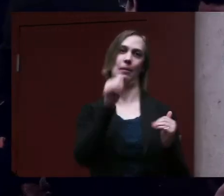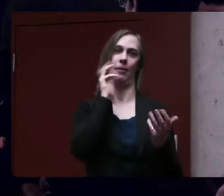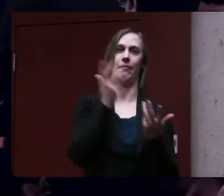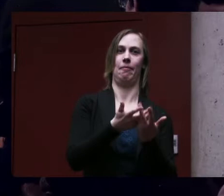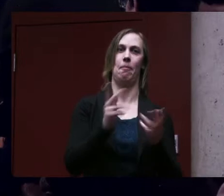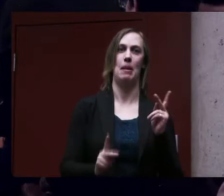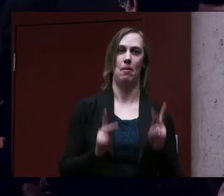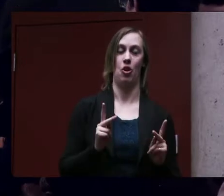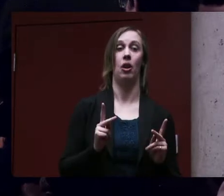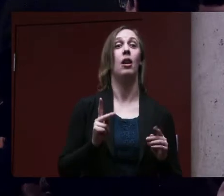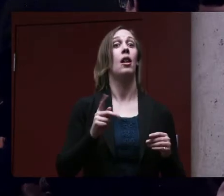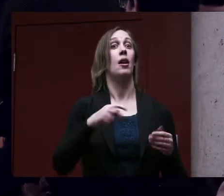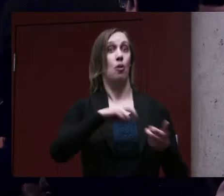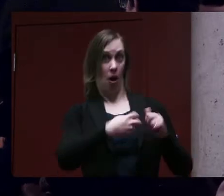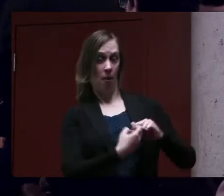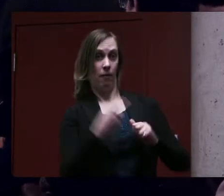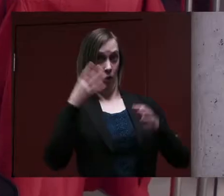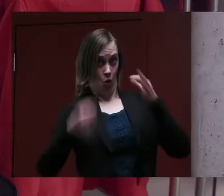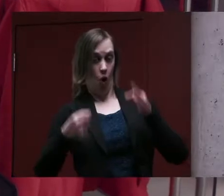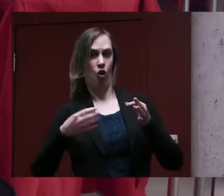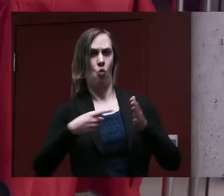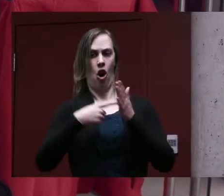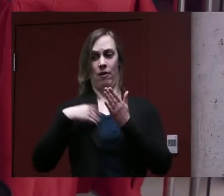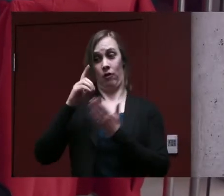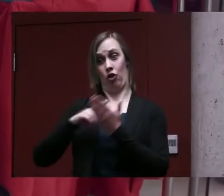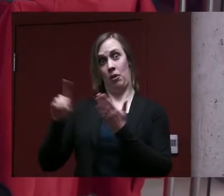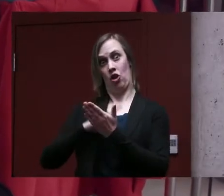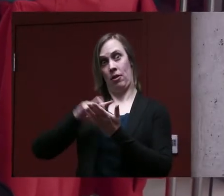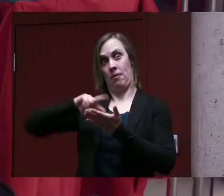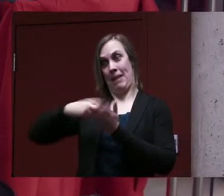the technical requirements for discrimination under the Human Rights Act.